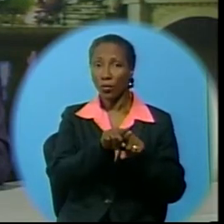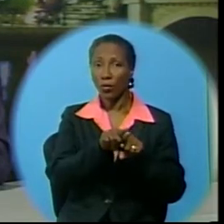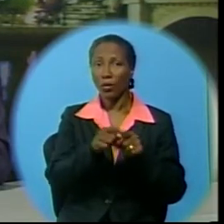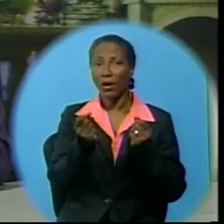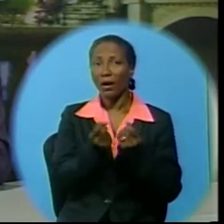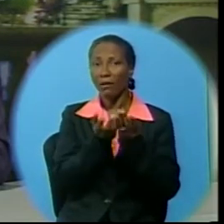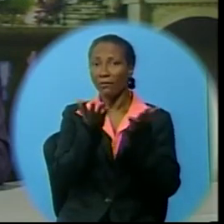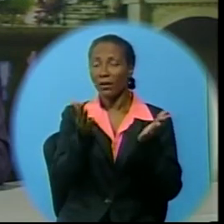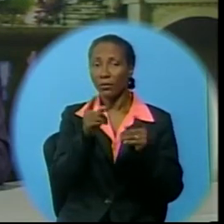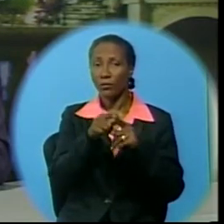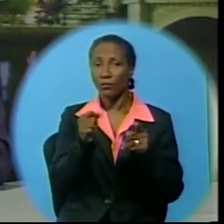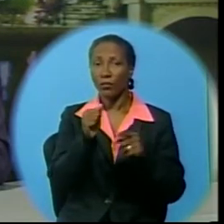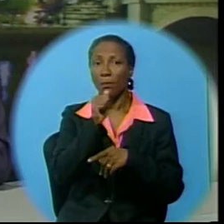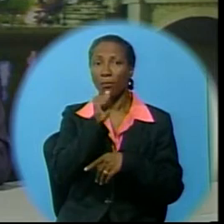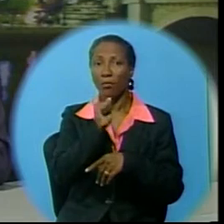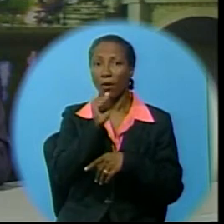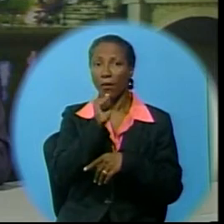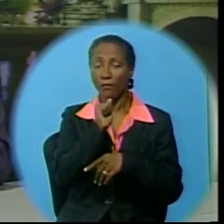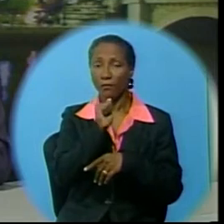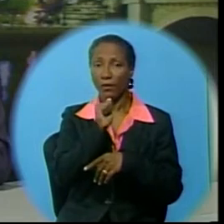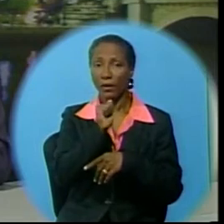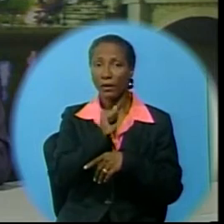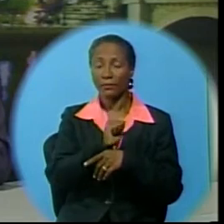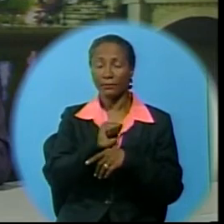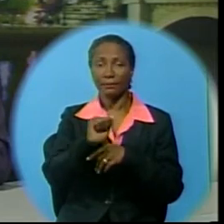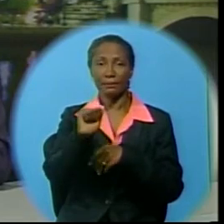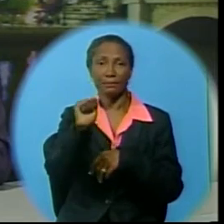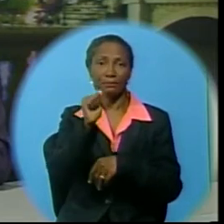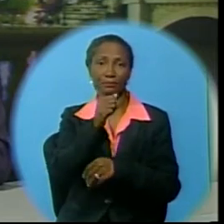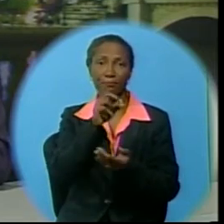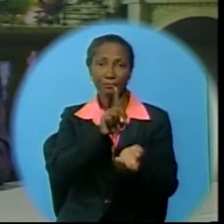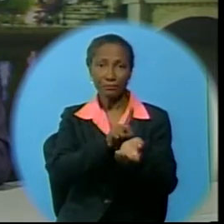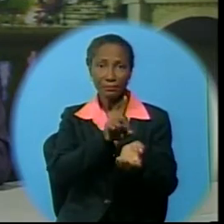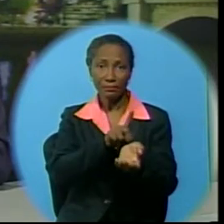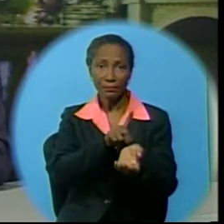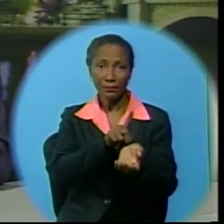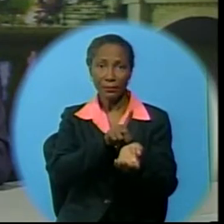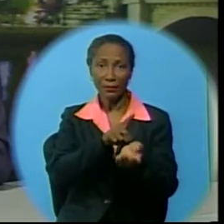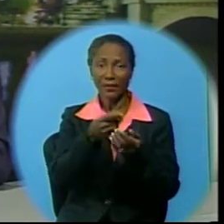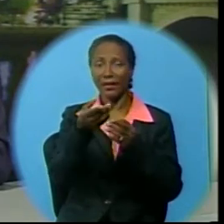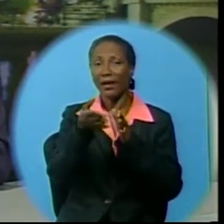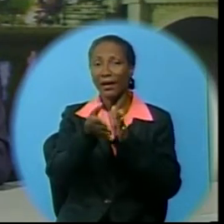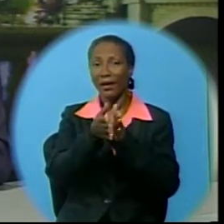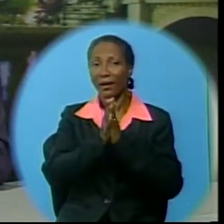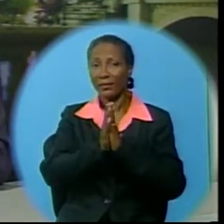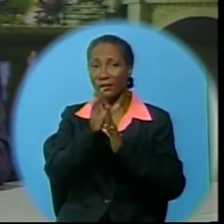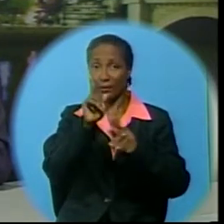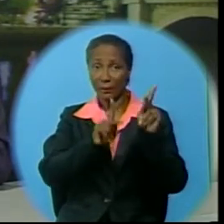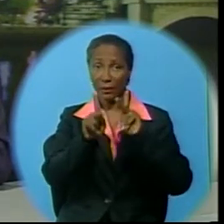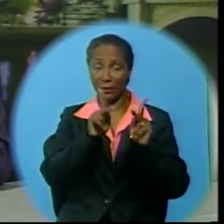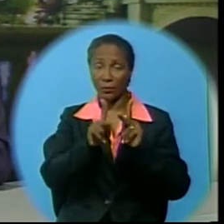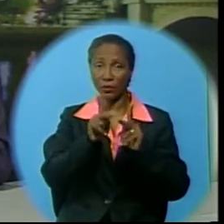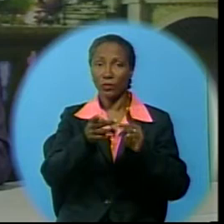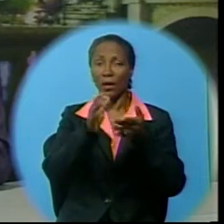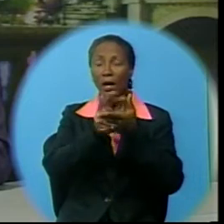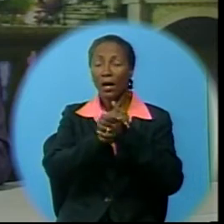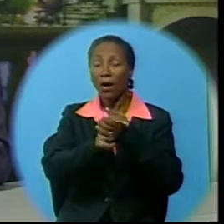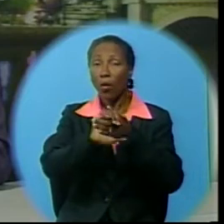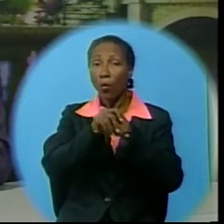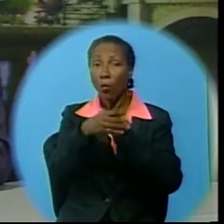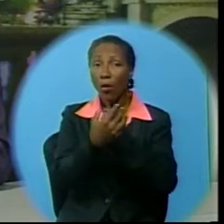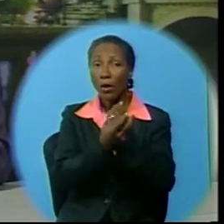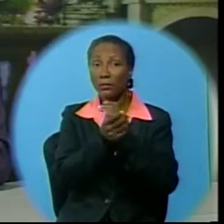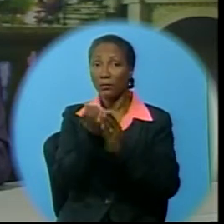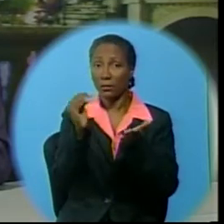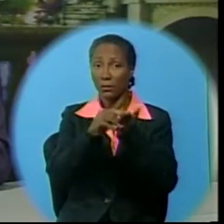Ministry of Health has advised the public to practice general hygiene, including frequent hand washing and the covering of the nose and mouth